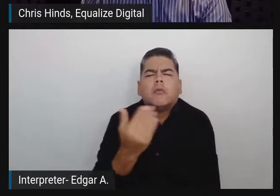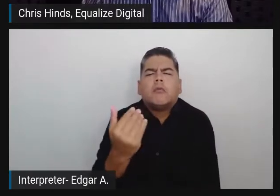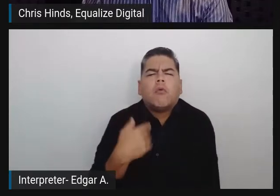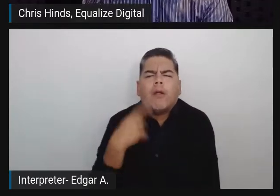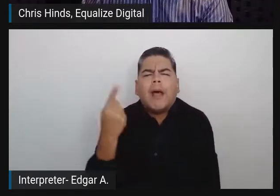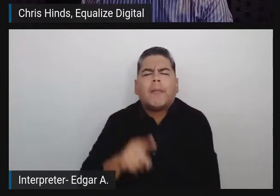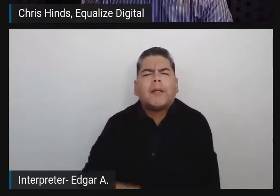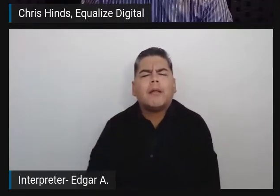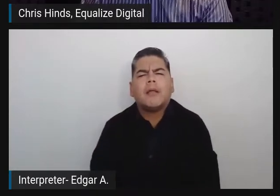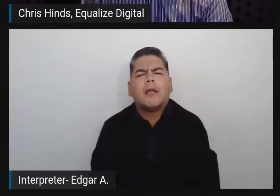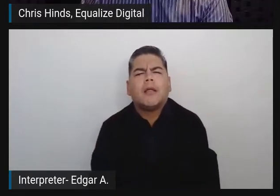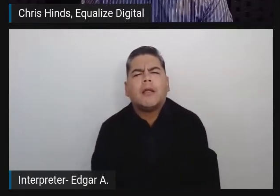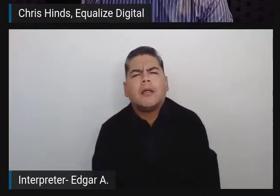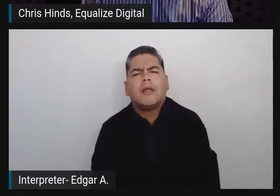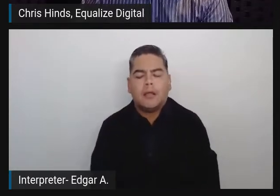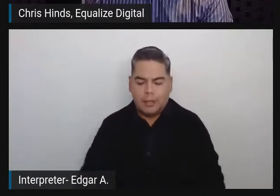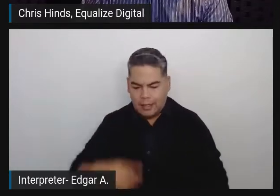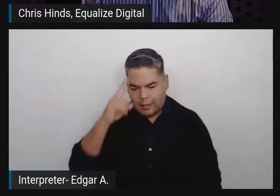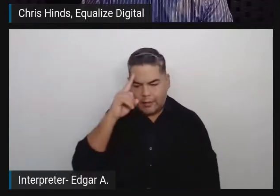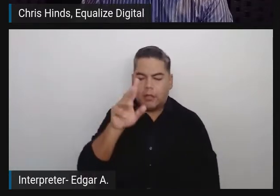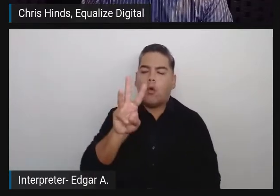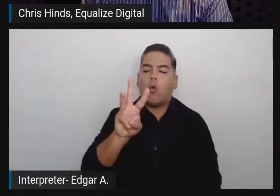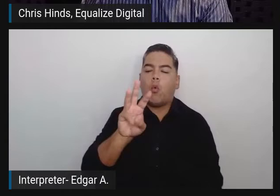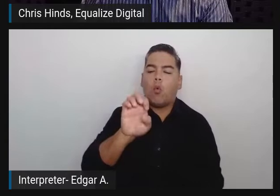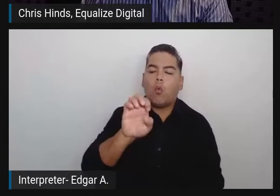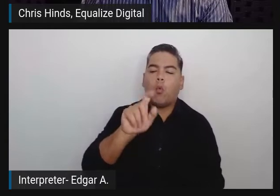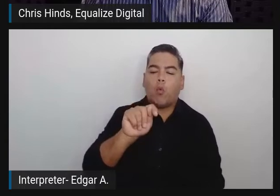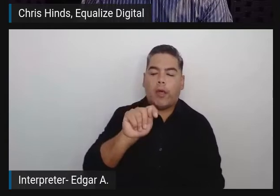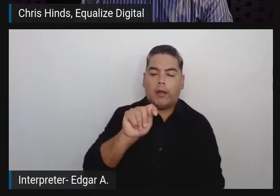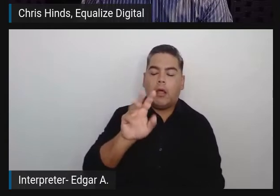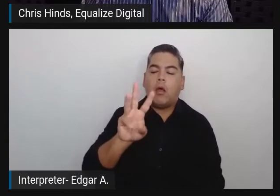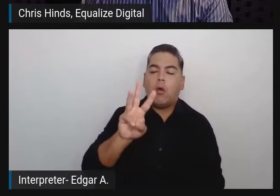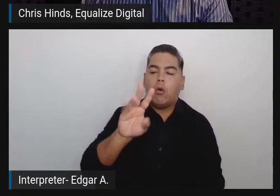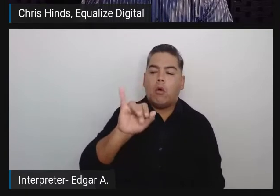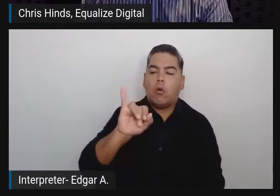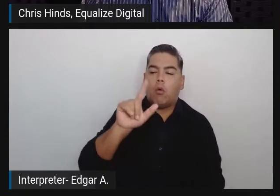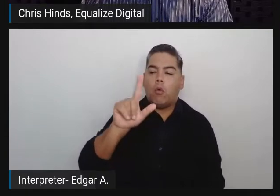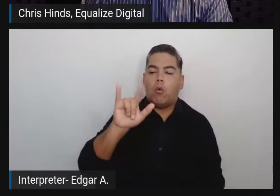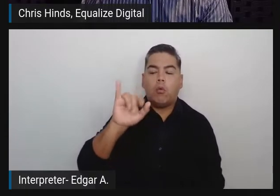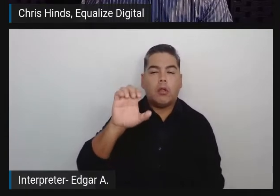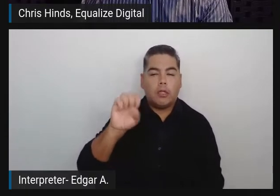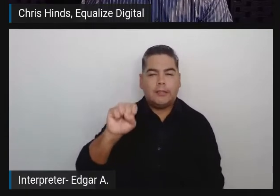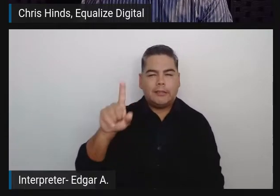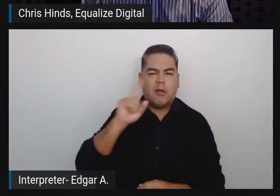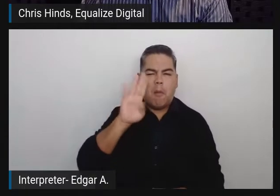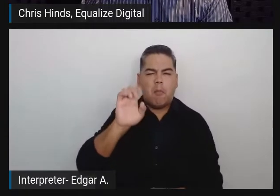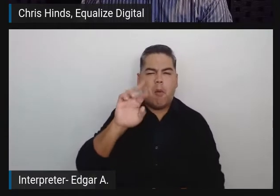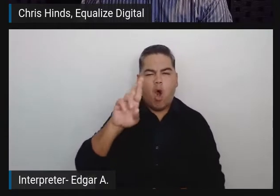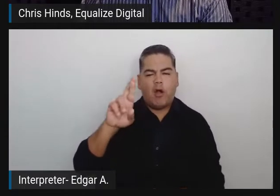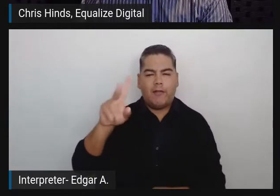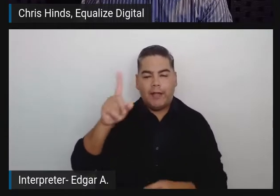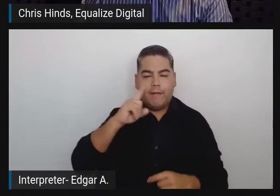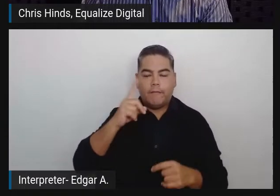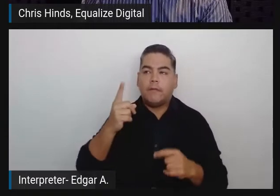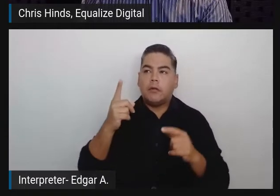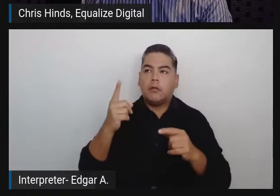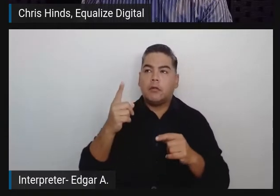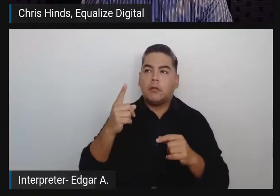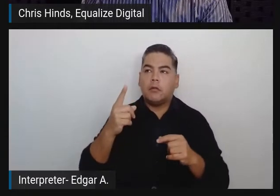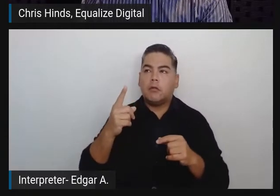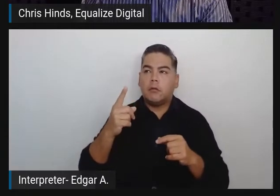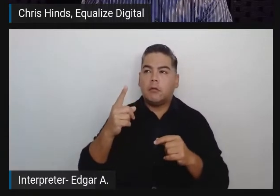I think it was the Wet Willie's bar chain or something. I think it was them. I think that the plaintiff brought a claim